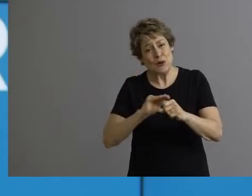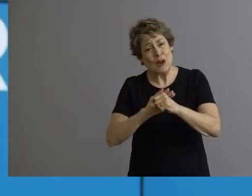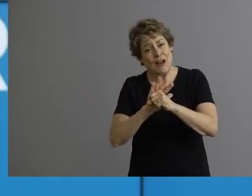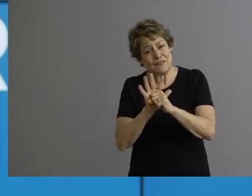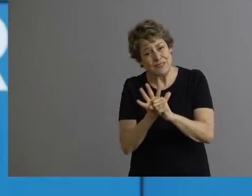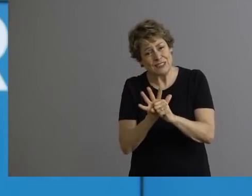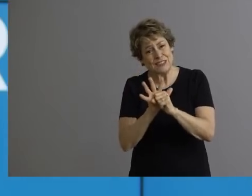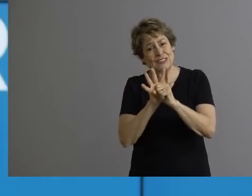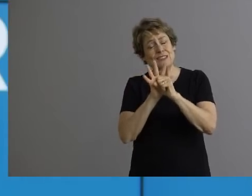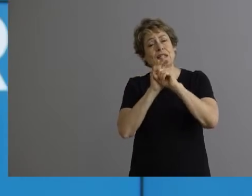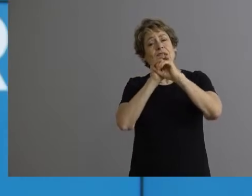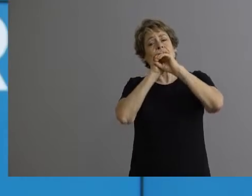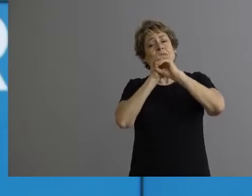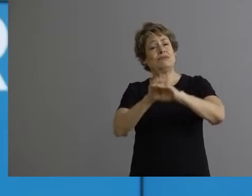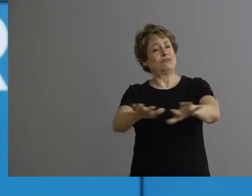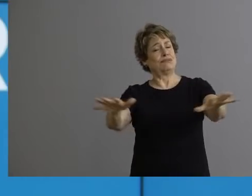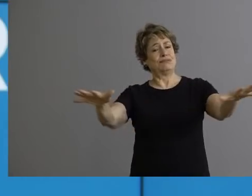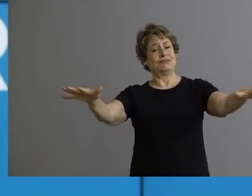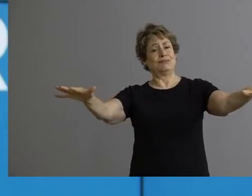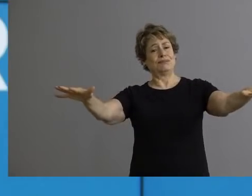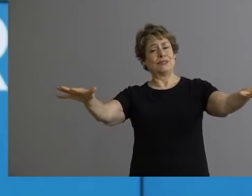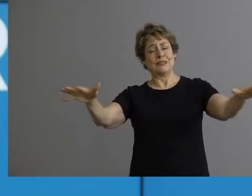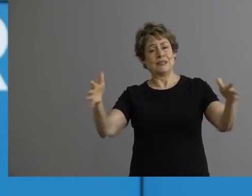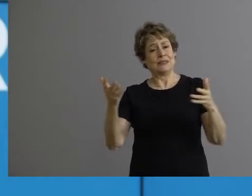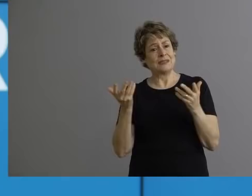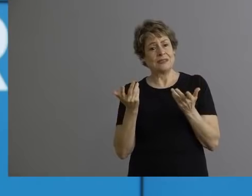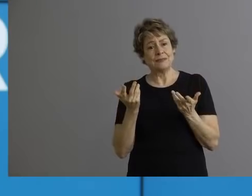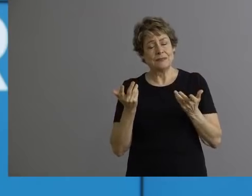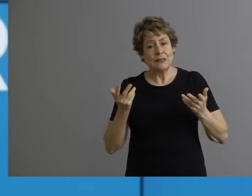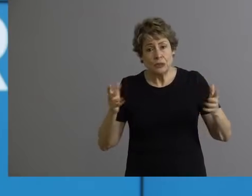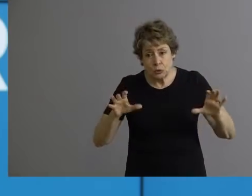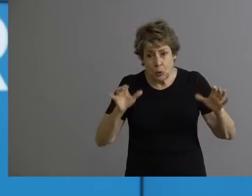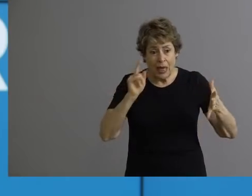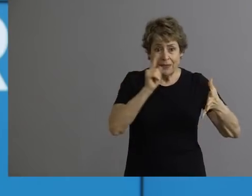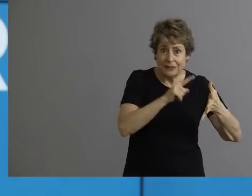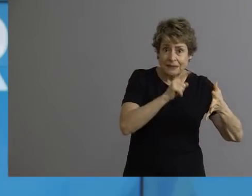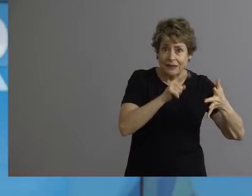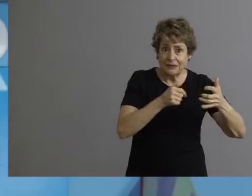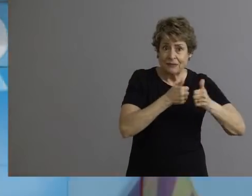avoid contracting it. And remember, you're safer at home. Thank you.